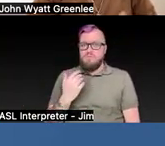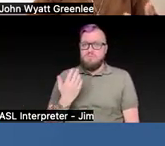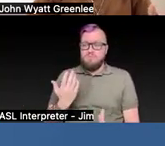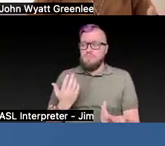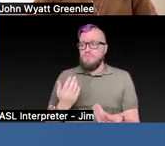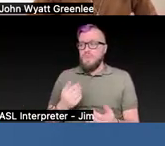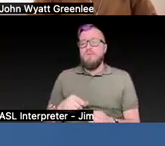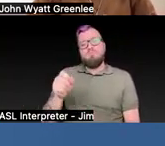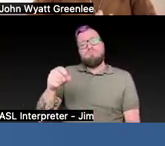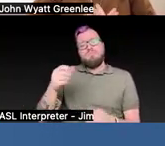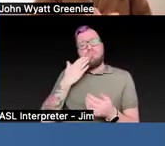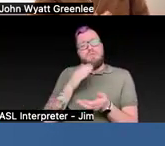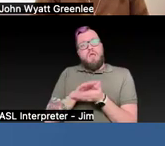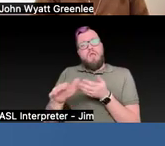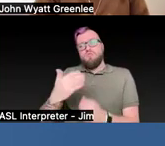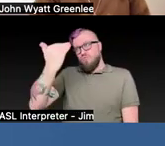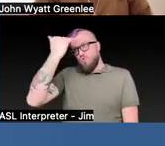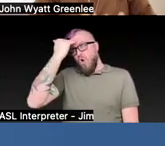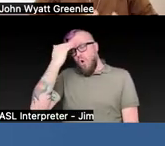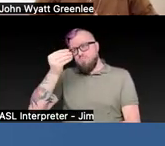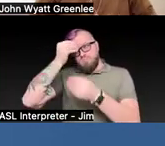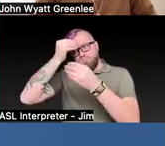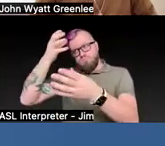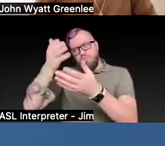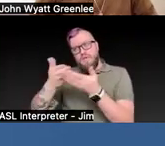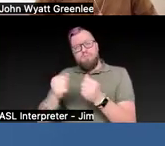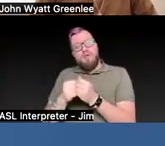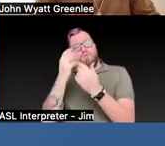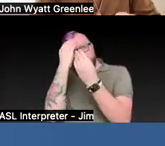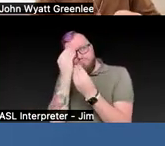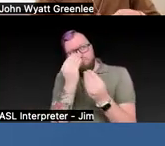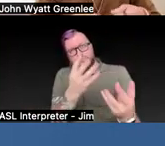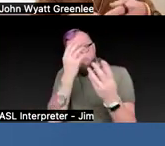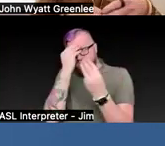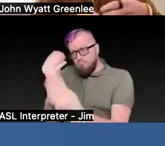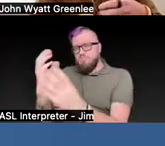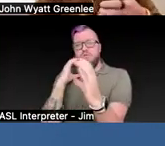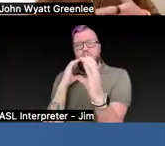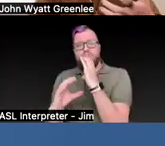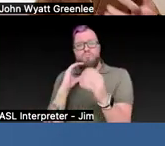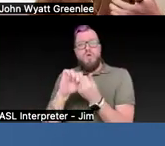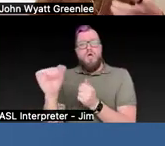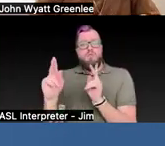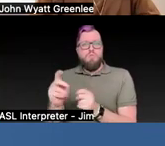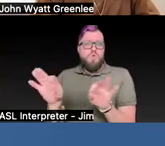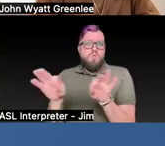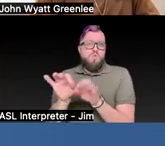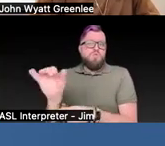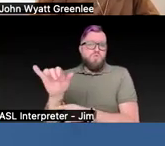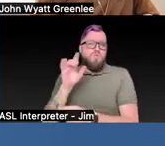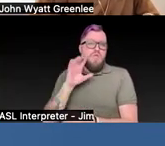to know all of this and learn all of it if you can't communicate it to other people. So those are sort of the skills that are important in being a medieval